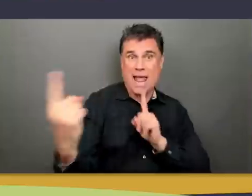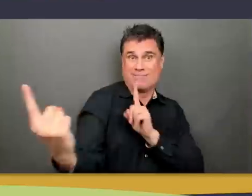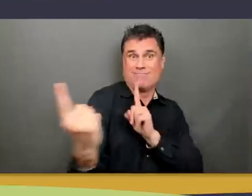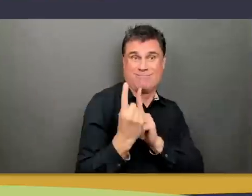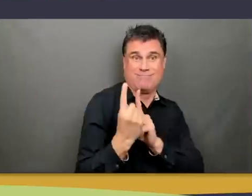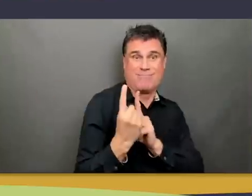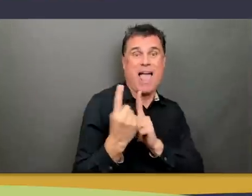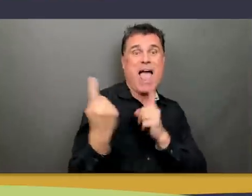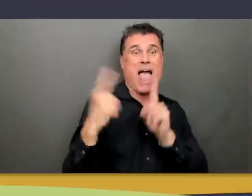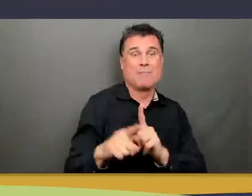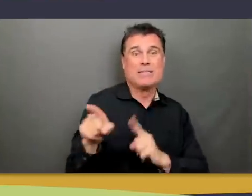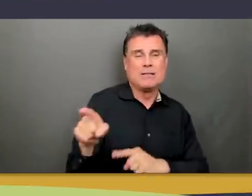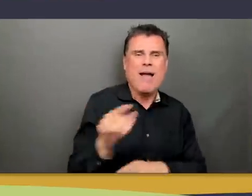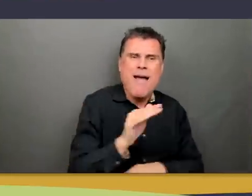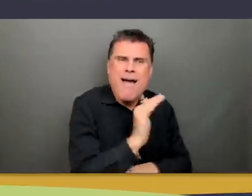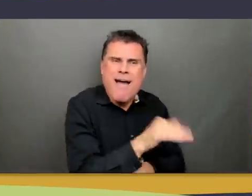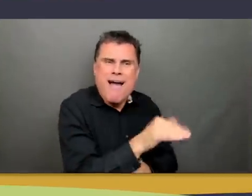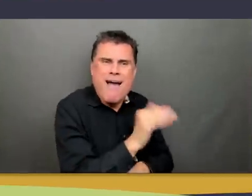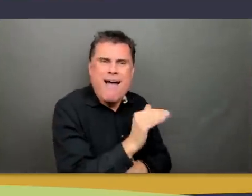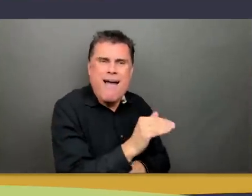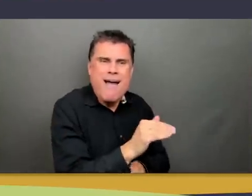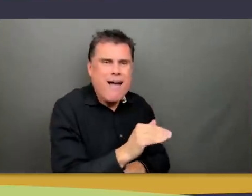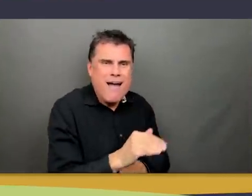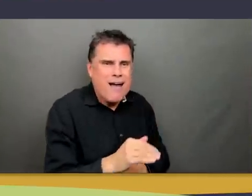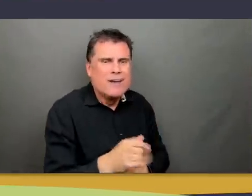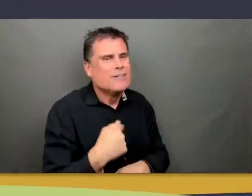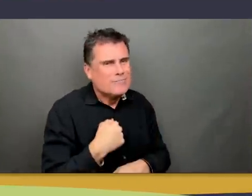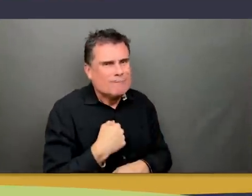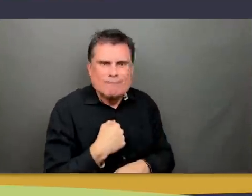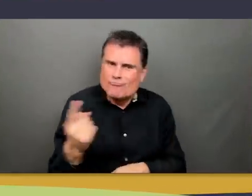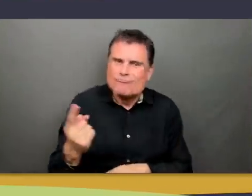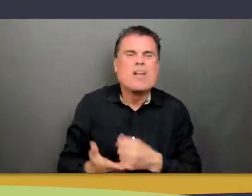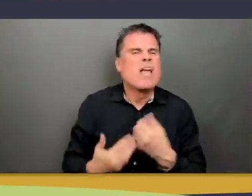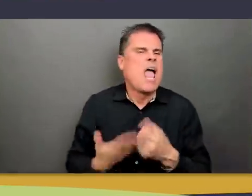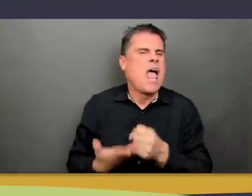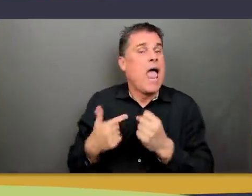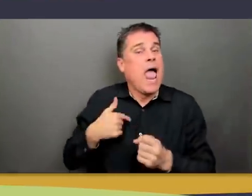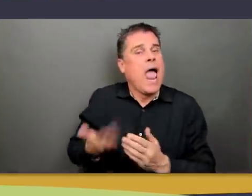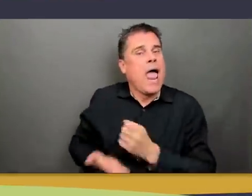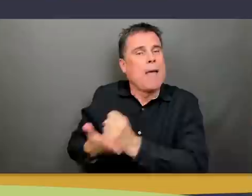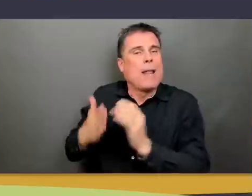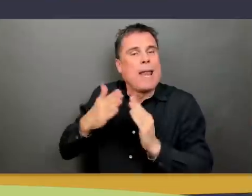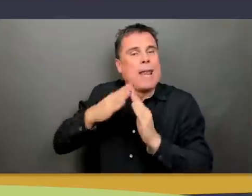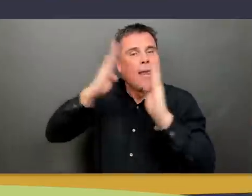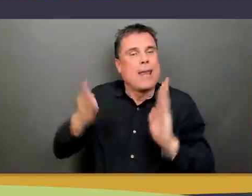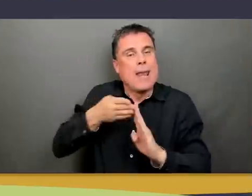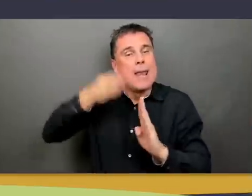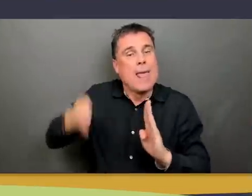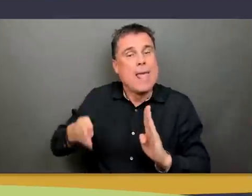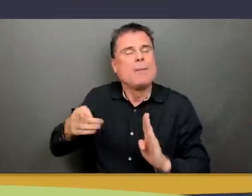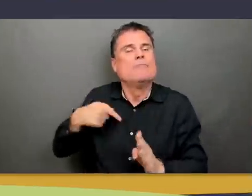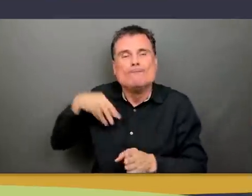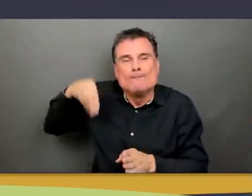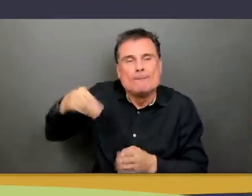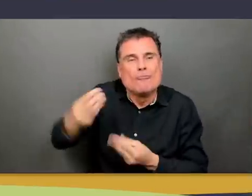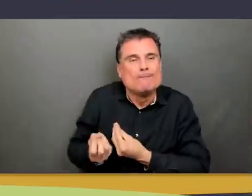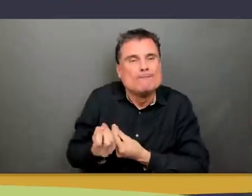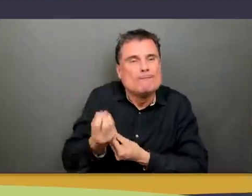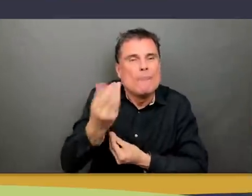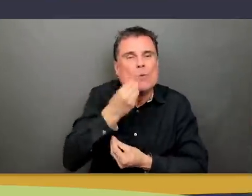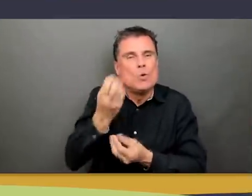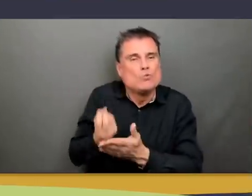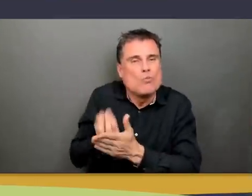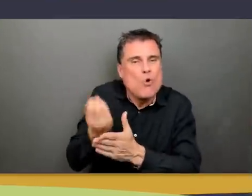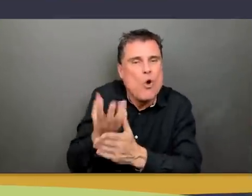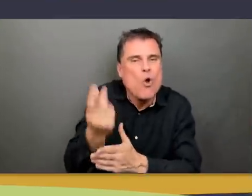to exchange for meals. He told me that he doesn't want to solely rely on government subsidy, but rather being